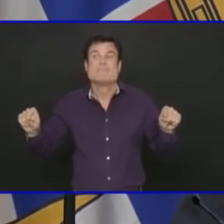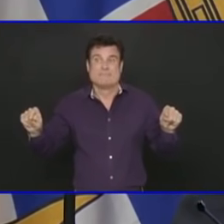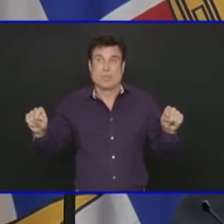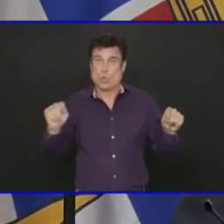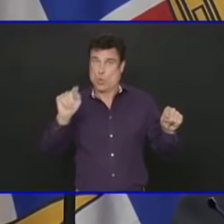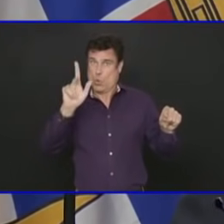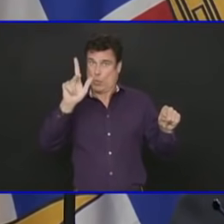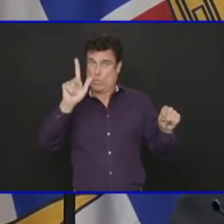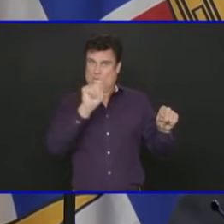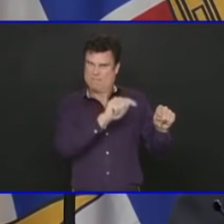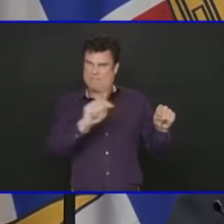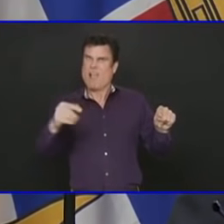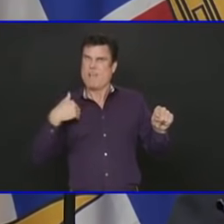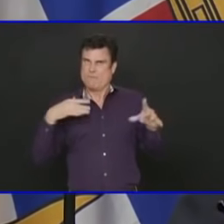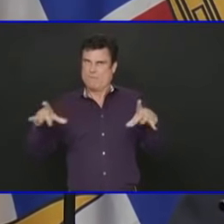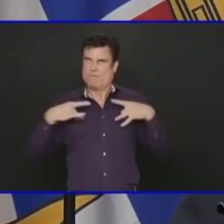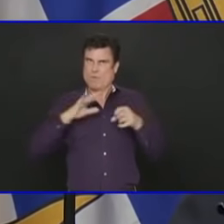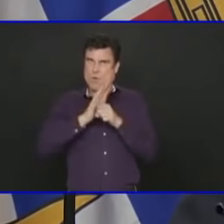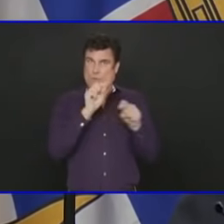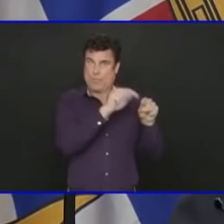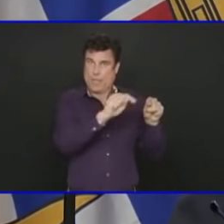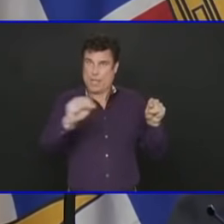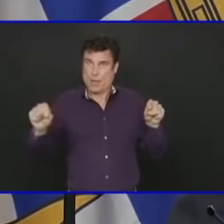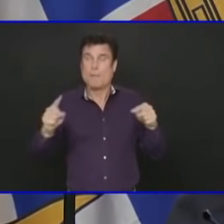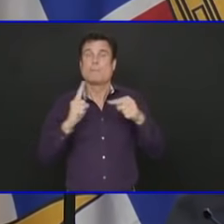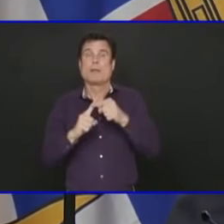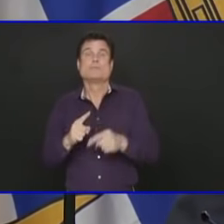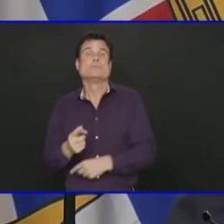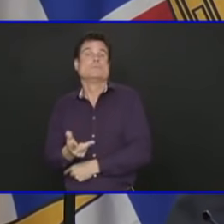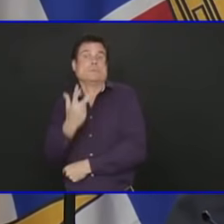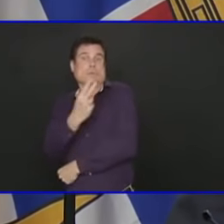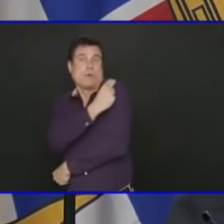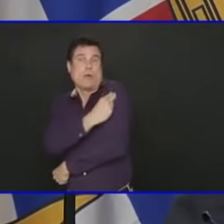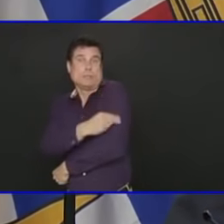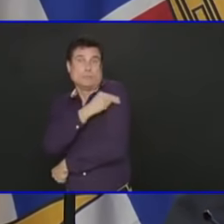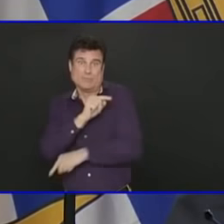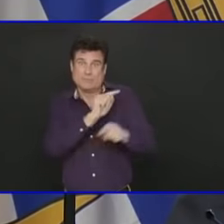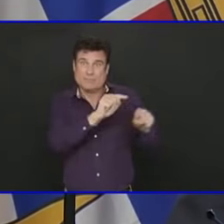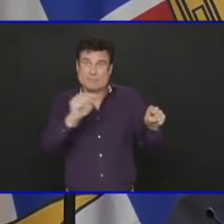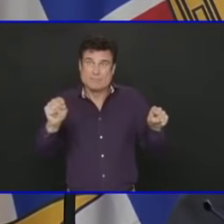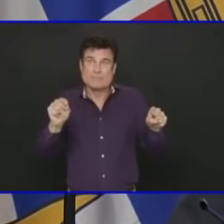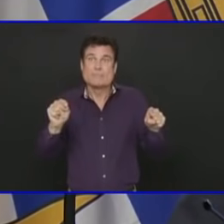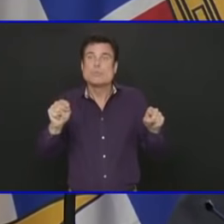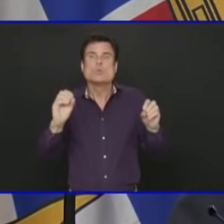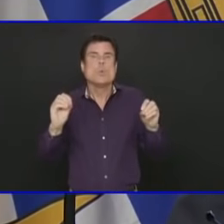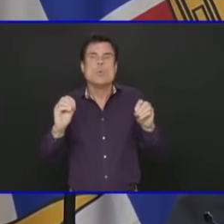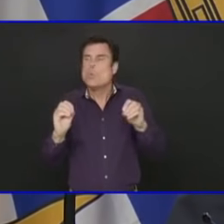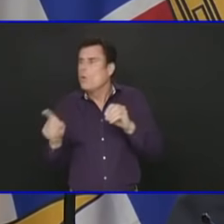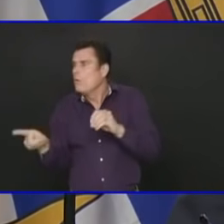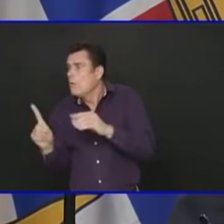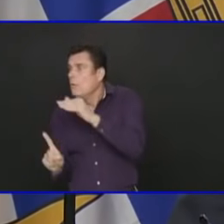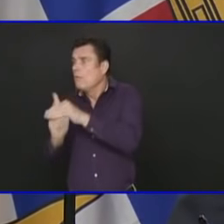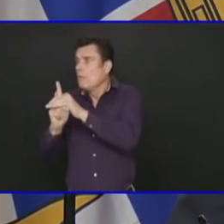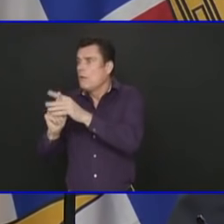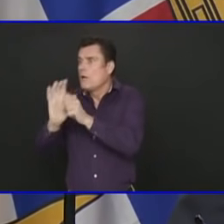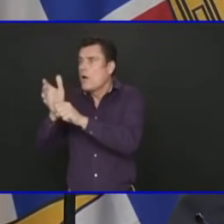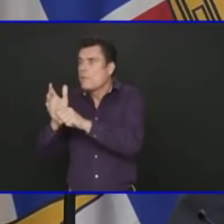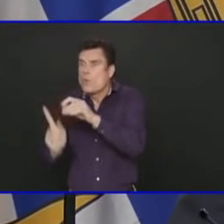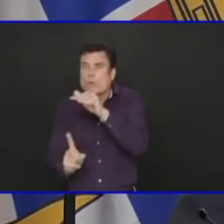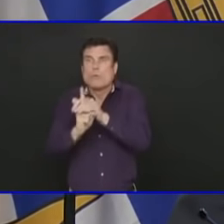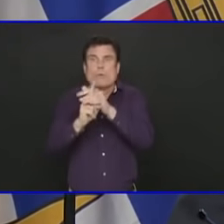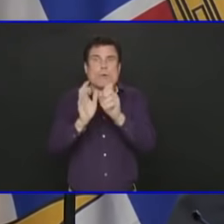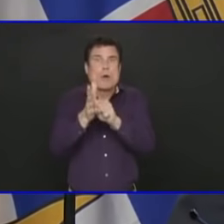those areas. Actually, there's no new outbreaks to report today. We have had